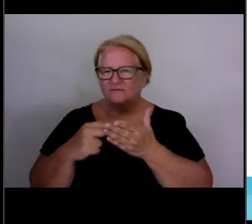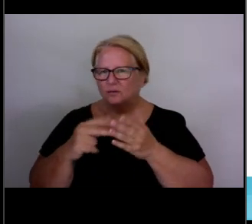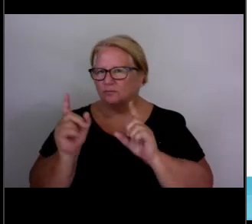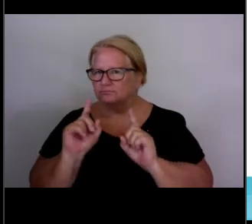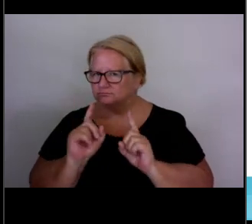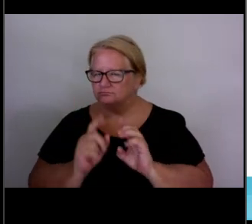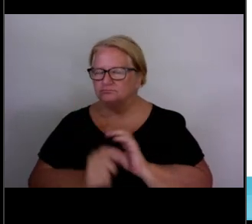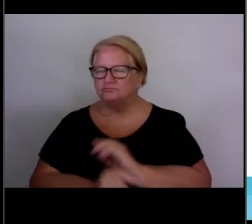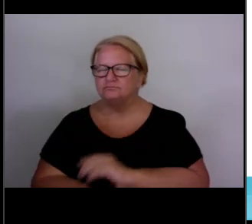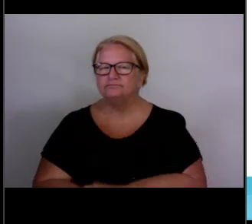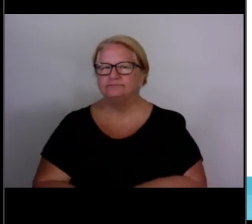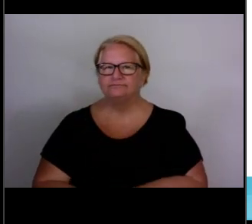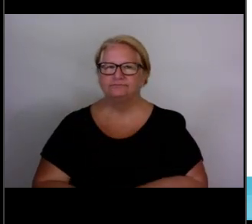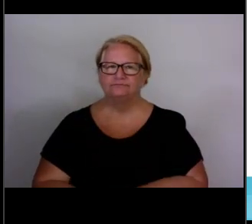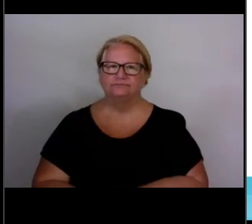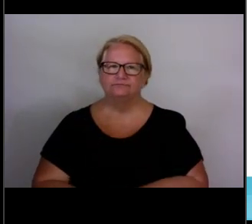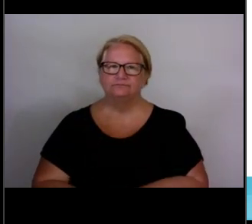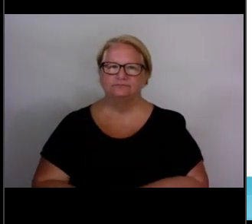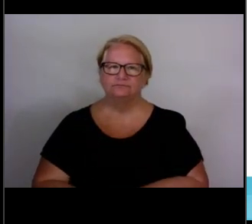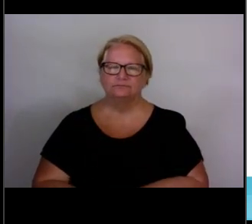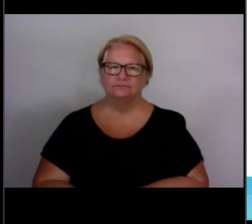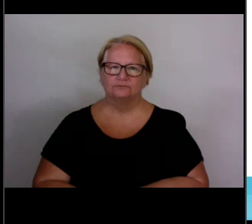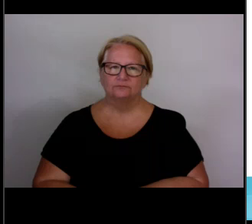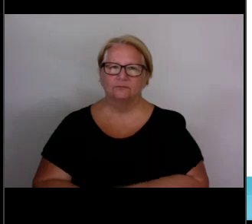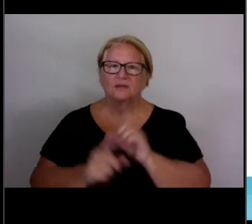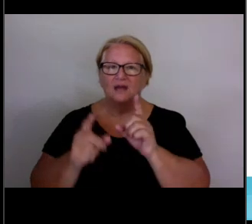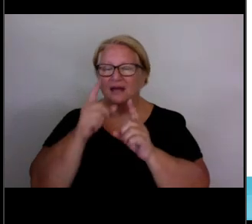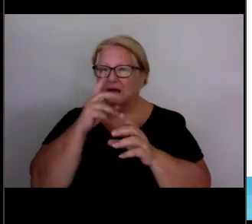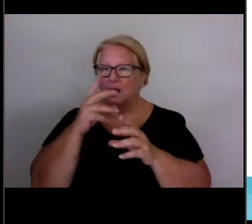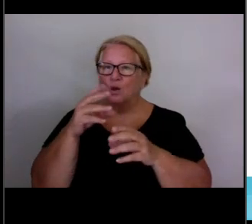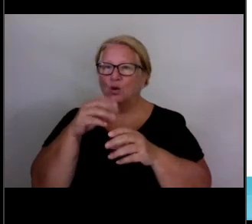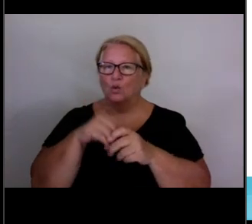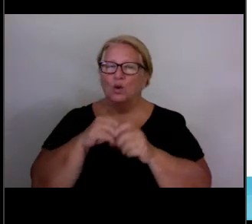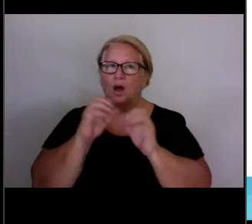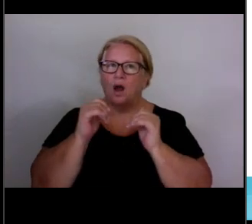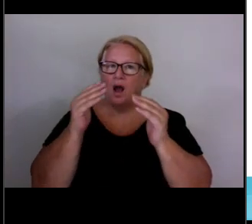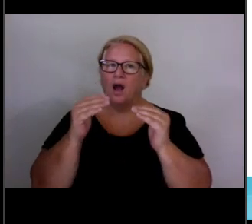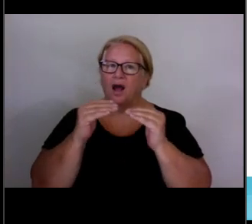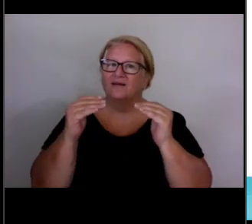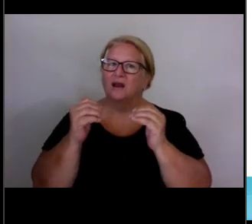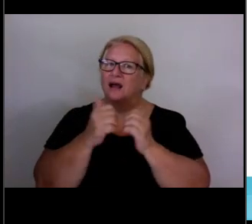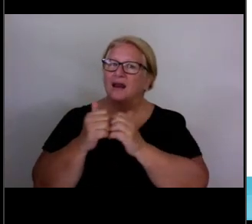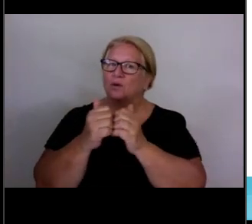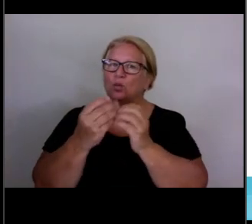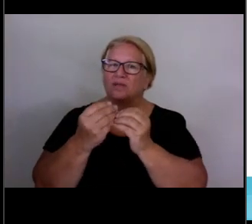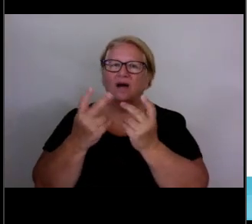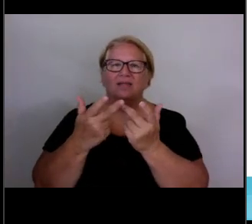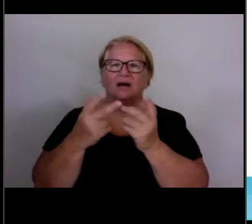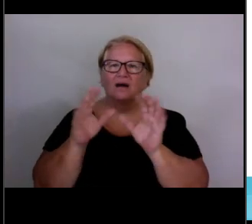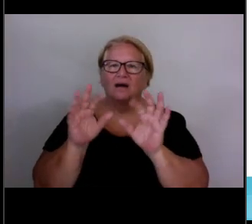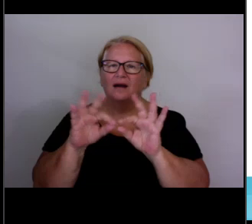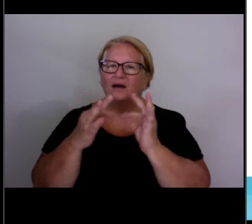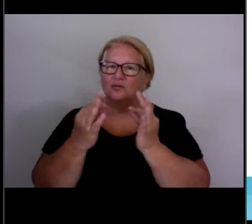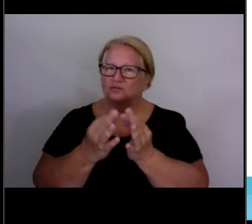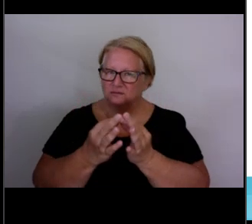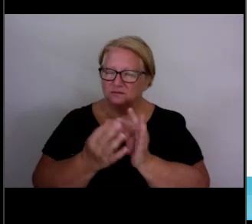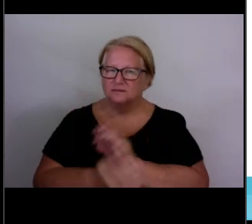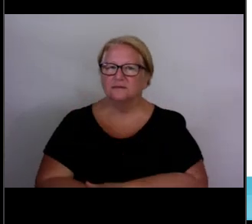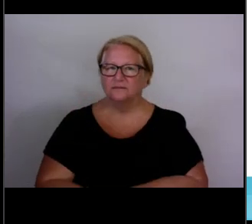well. So they can also include a higher level of collaboration with other agencies. And in